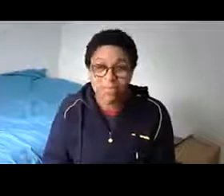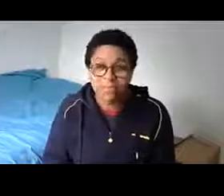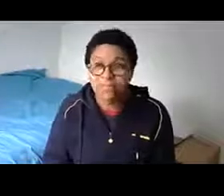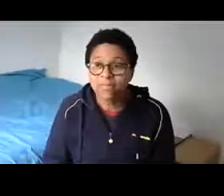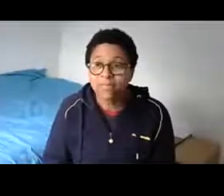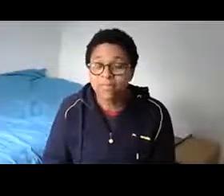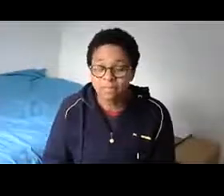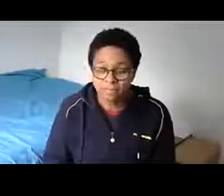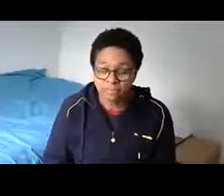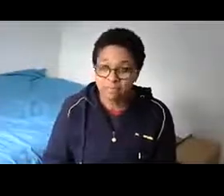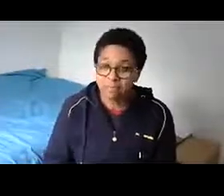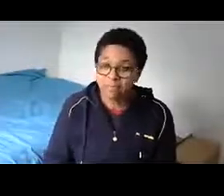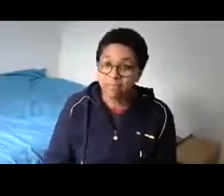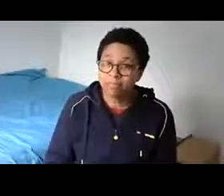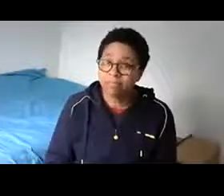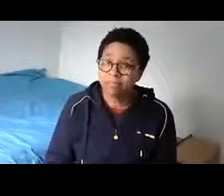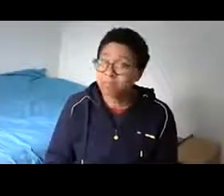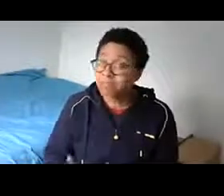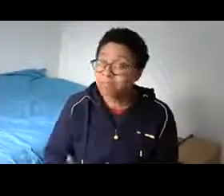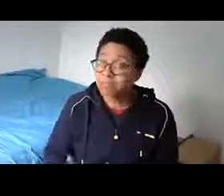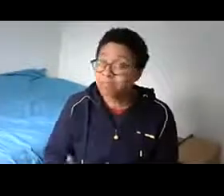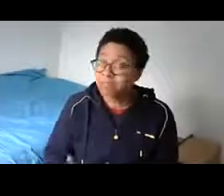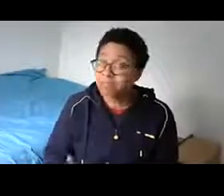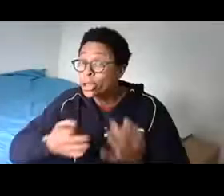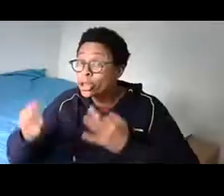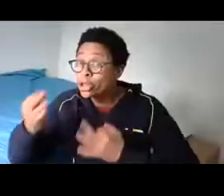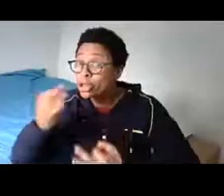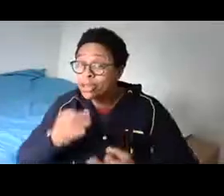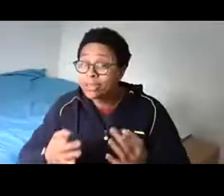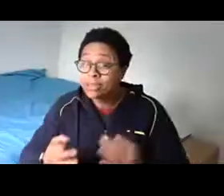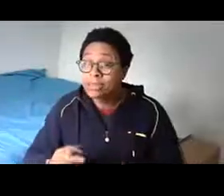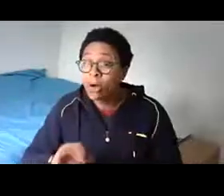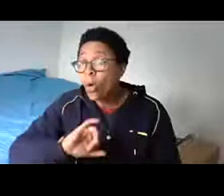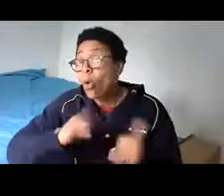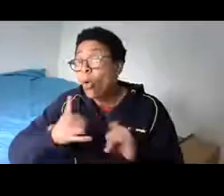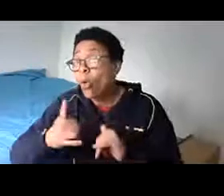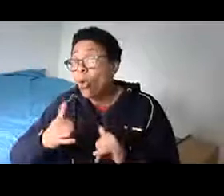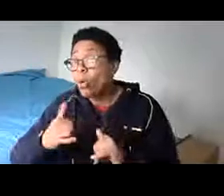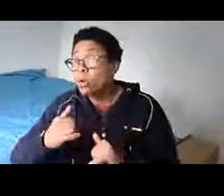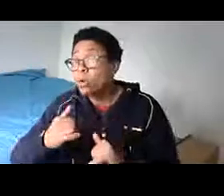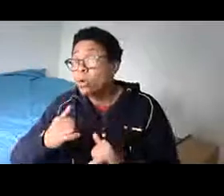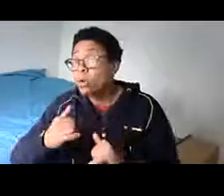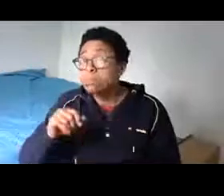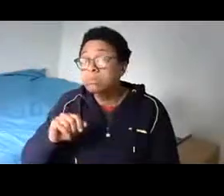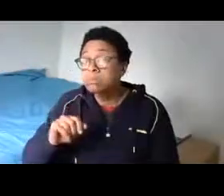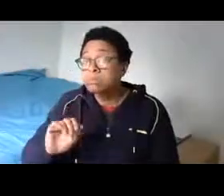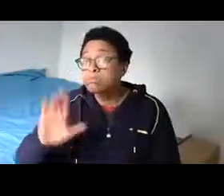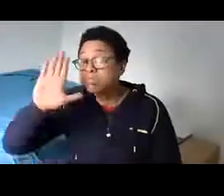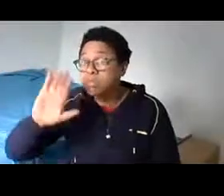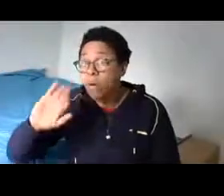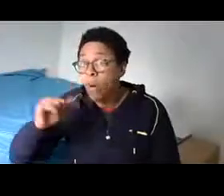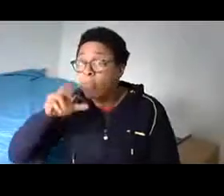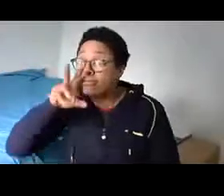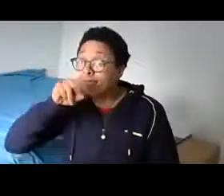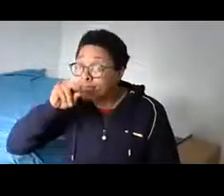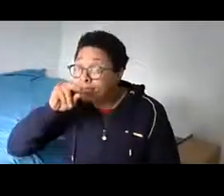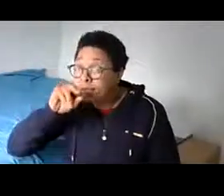Does anyone have any questions? You can turn your mic on or put them in the comment section and I can read them out for you if you have any.